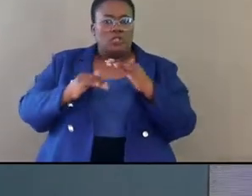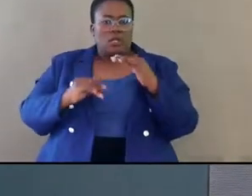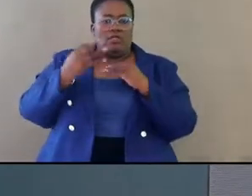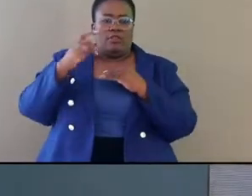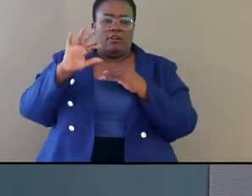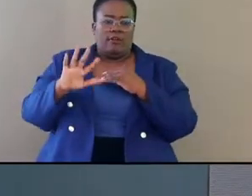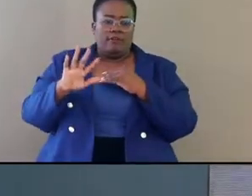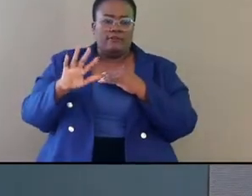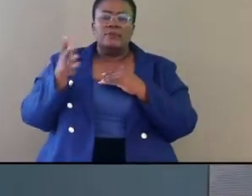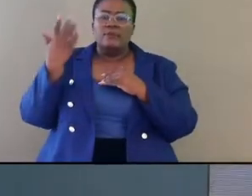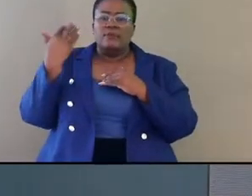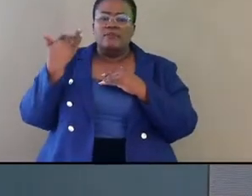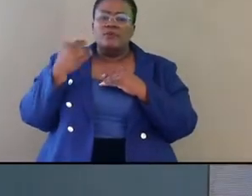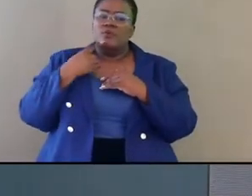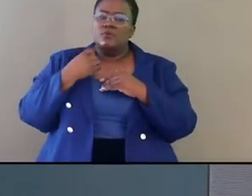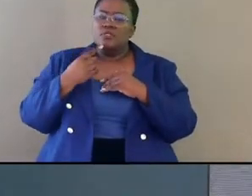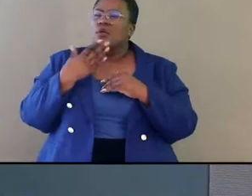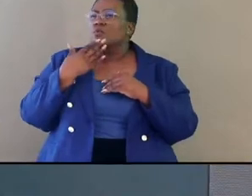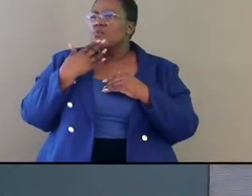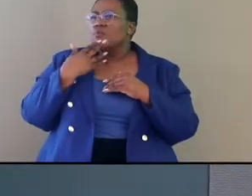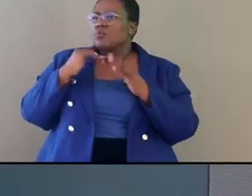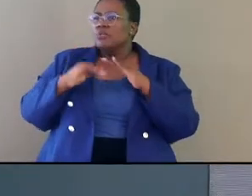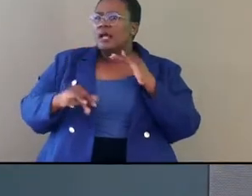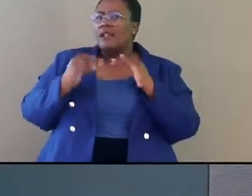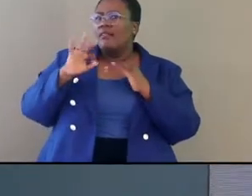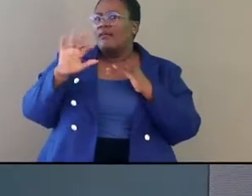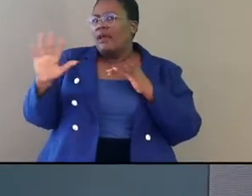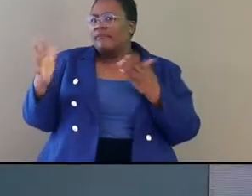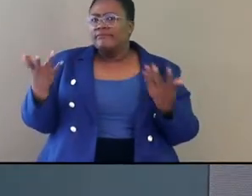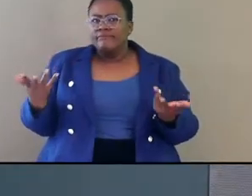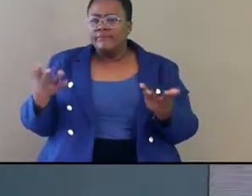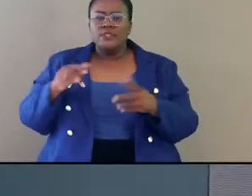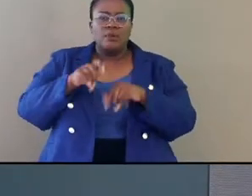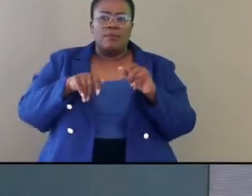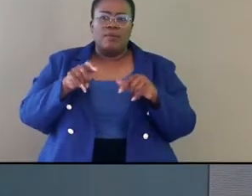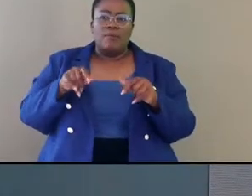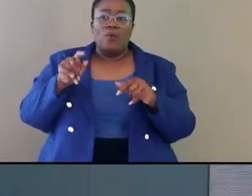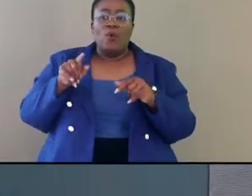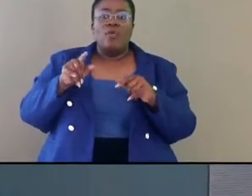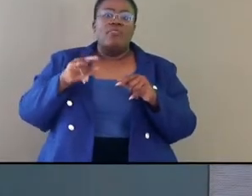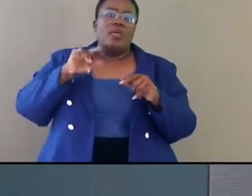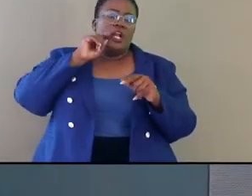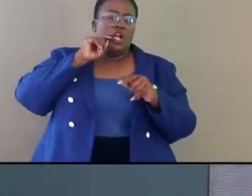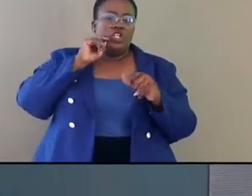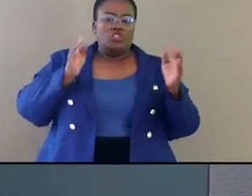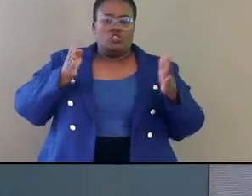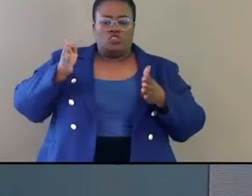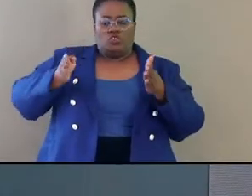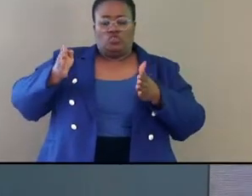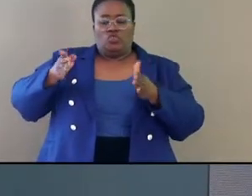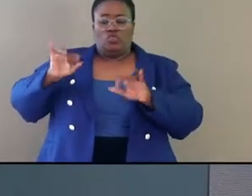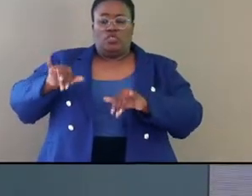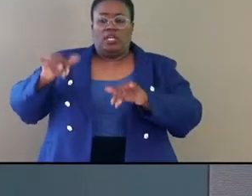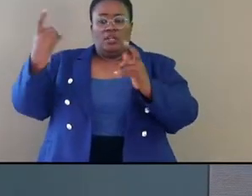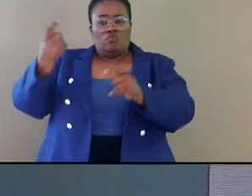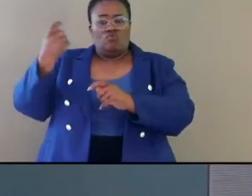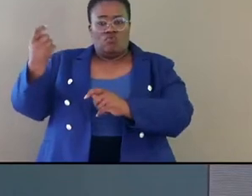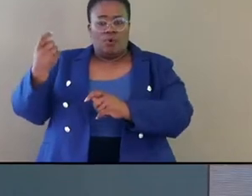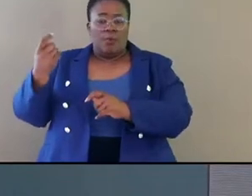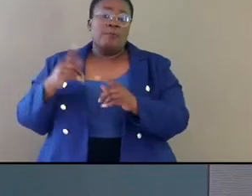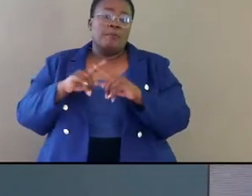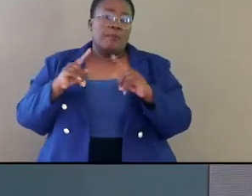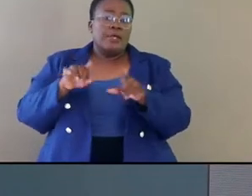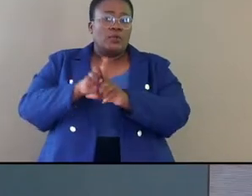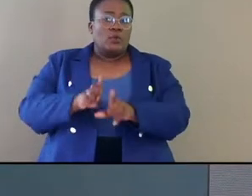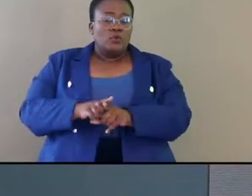hands about who's under 35. So people who are in that age range who live in the rural areas in particular but also to note